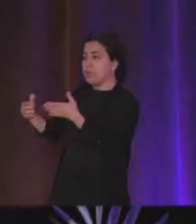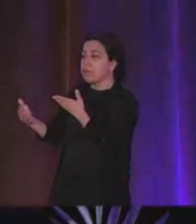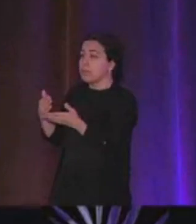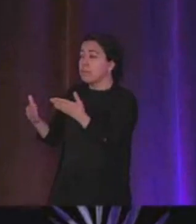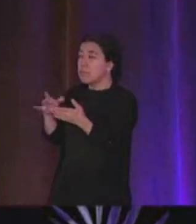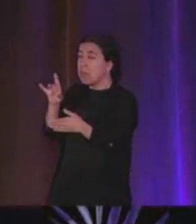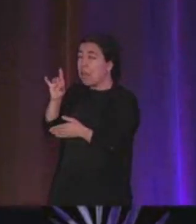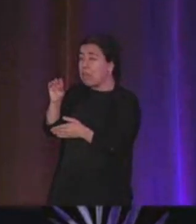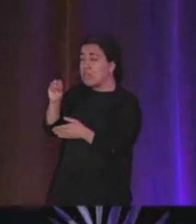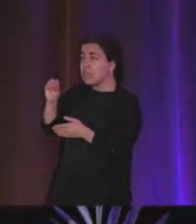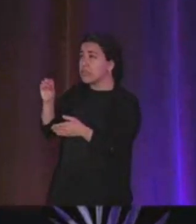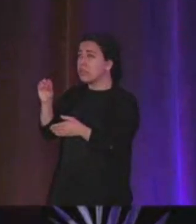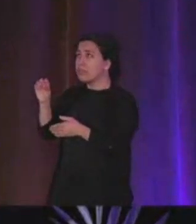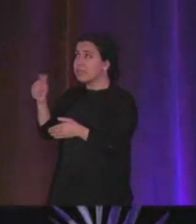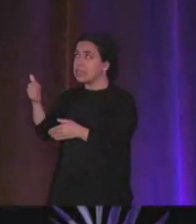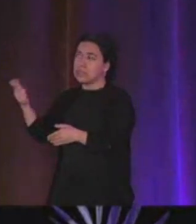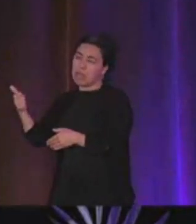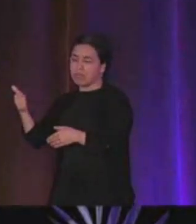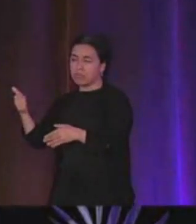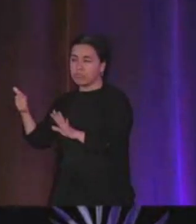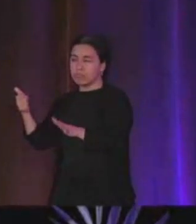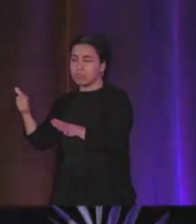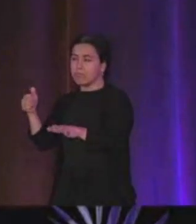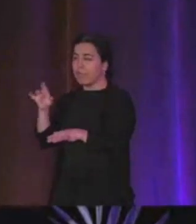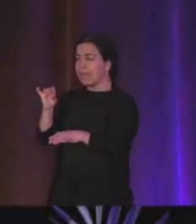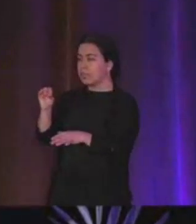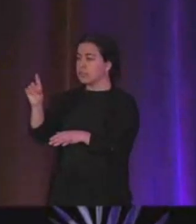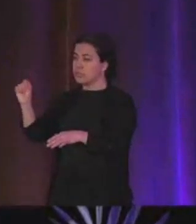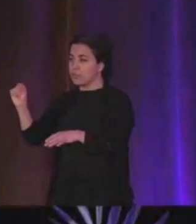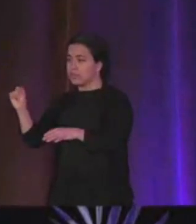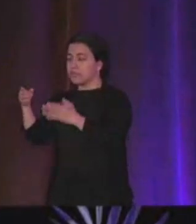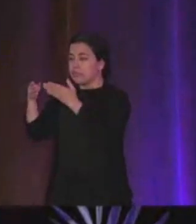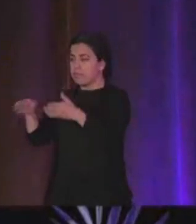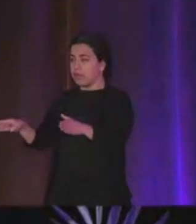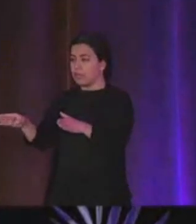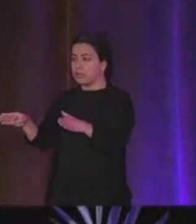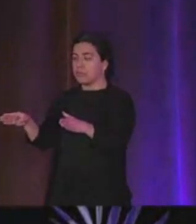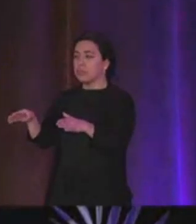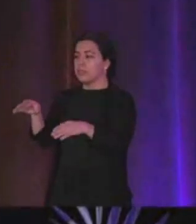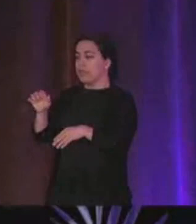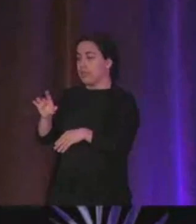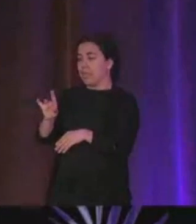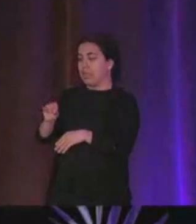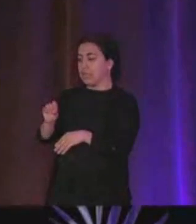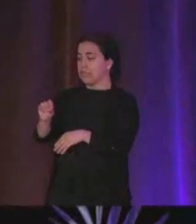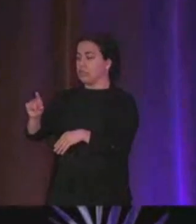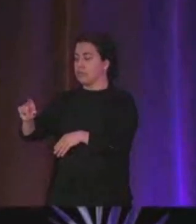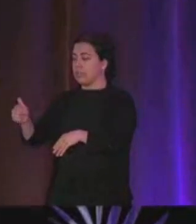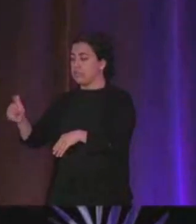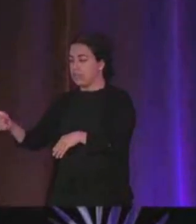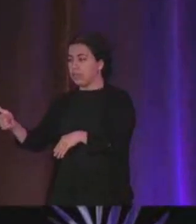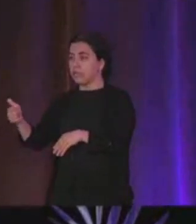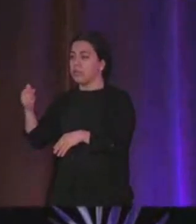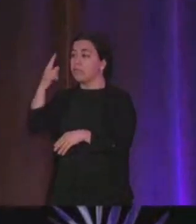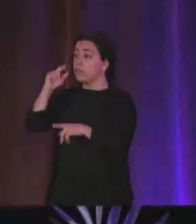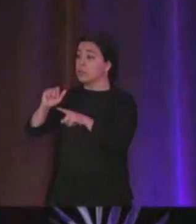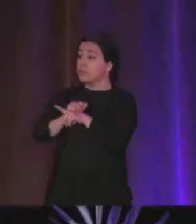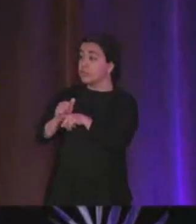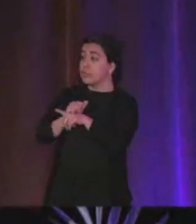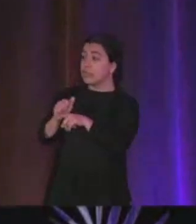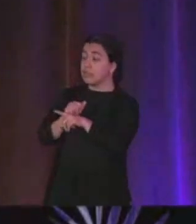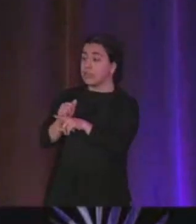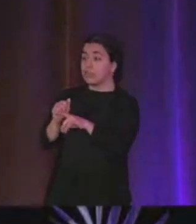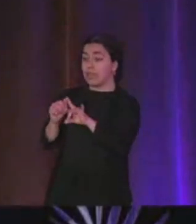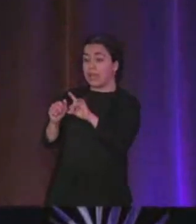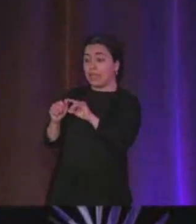80-20 or 80-10-10. If you divide the data set into 80% will be like for the training, 10% for